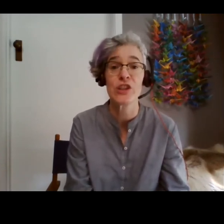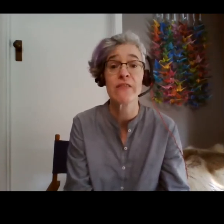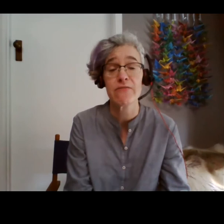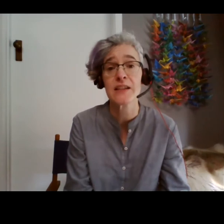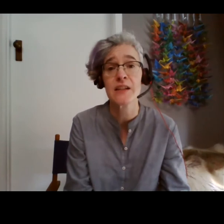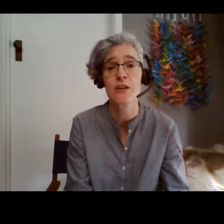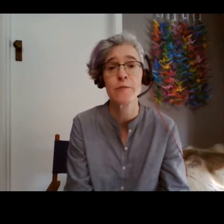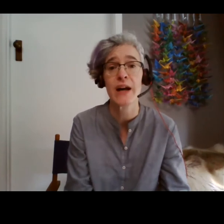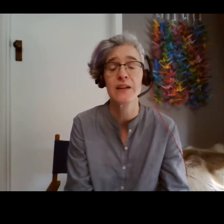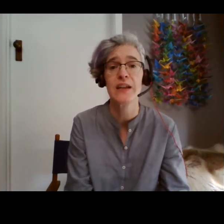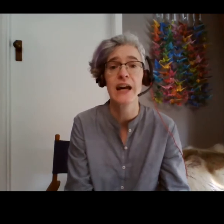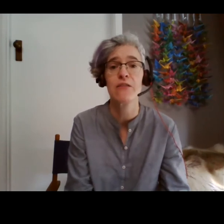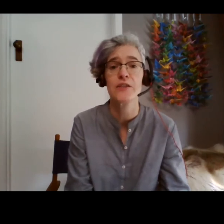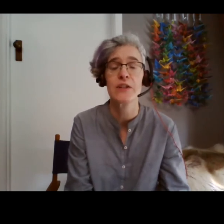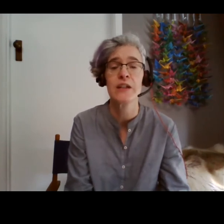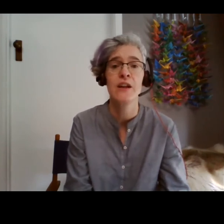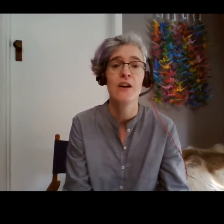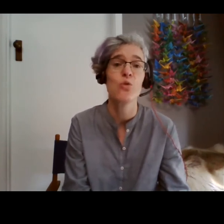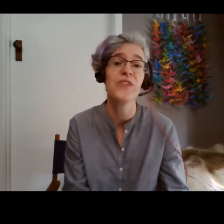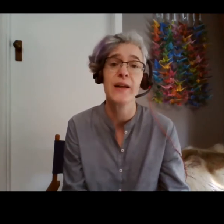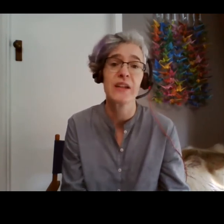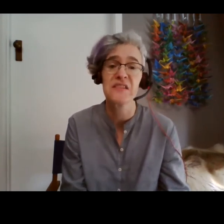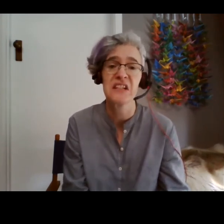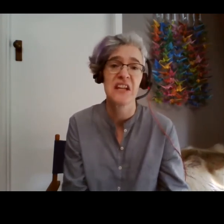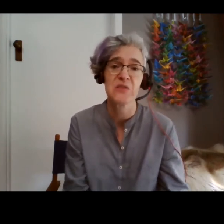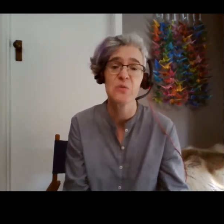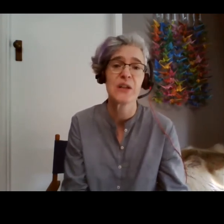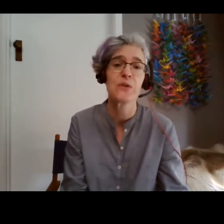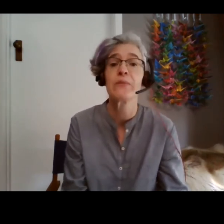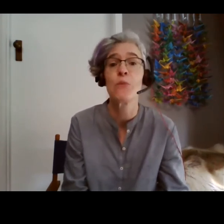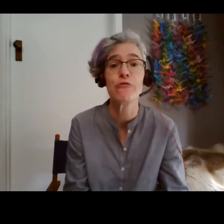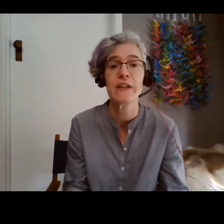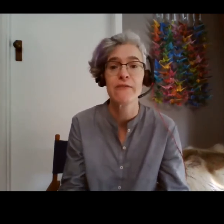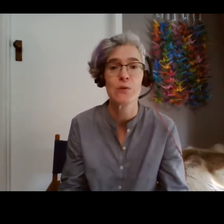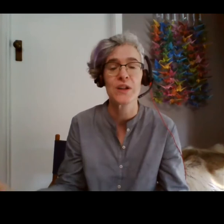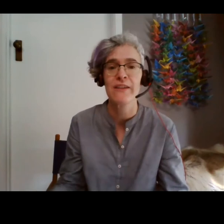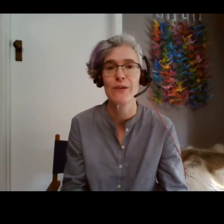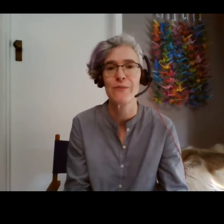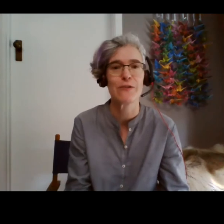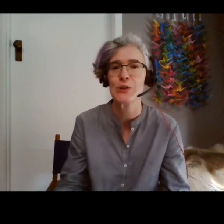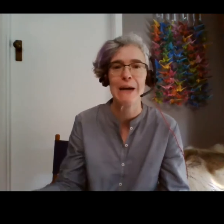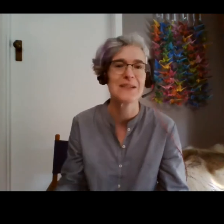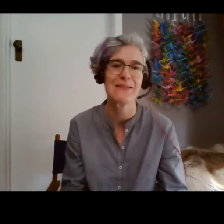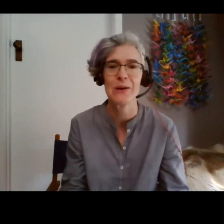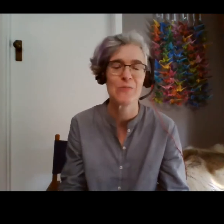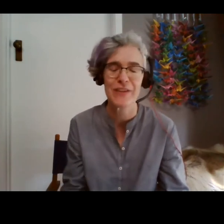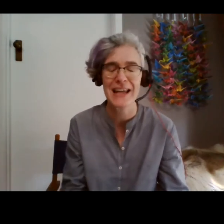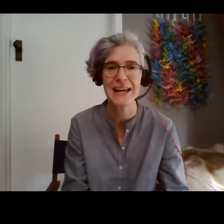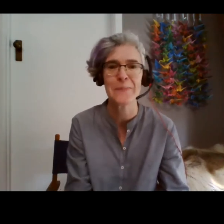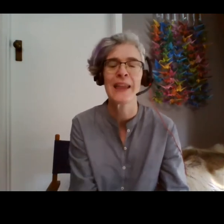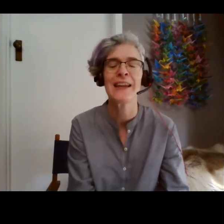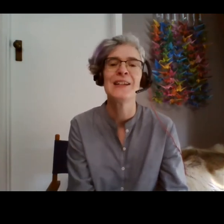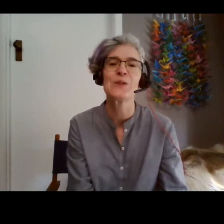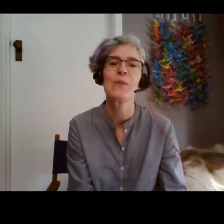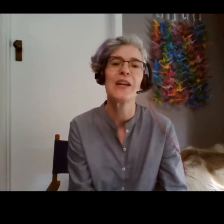people who were generally residents, often parking their car on the street all day because they didn't have to worry, or they would move it every 2 hours, they would go and move their